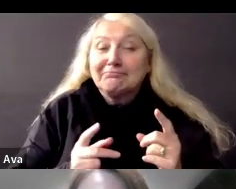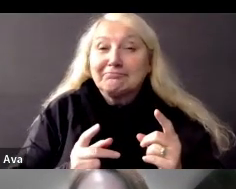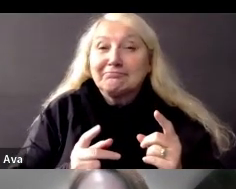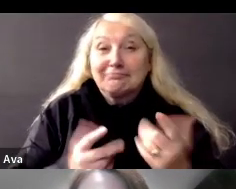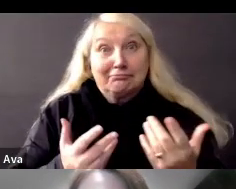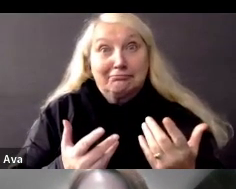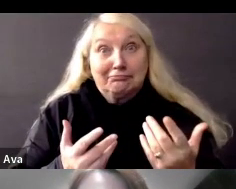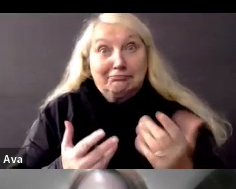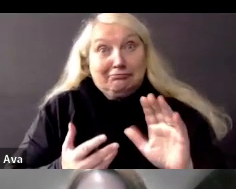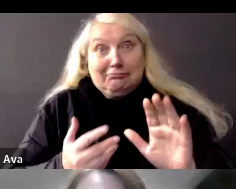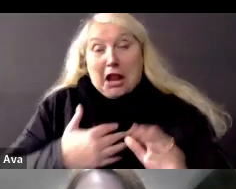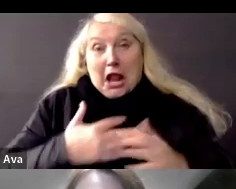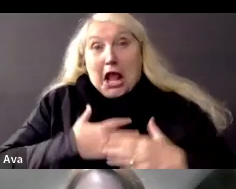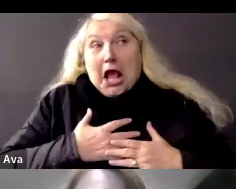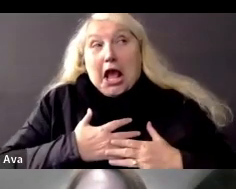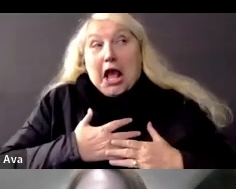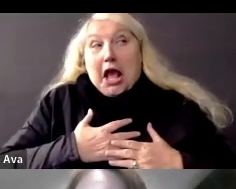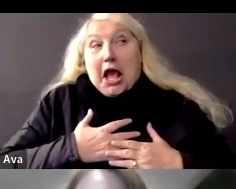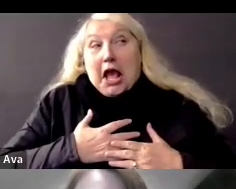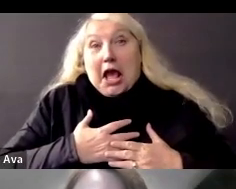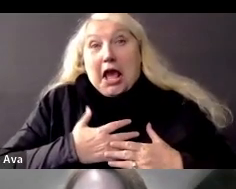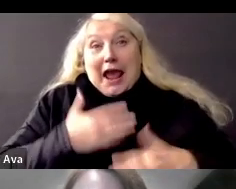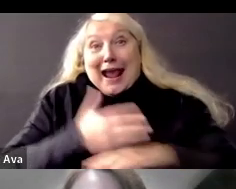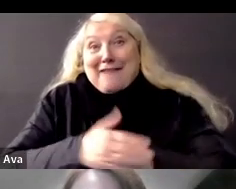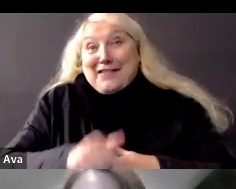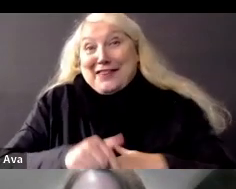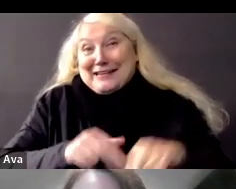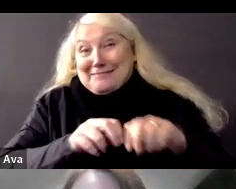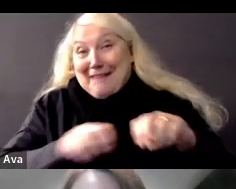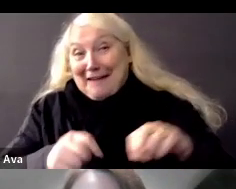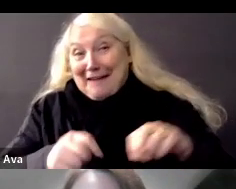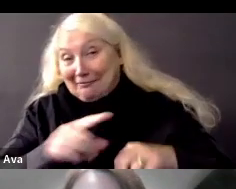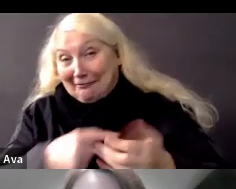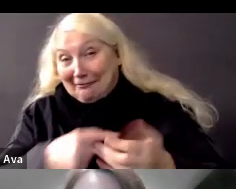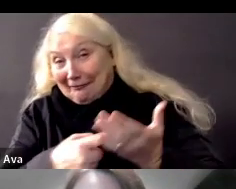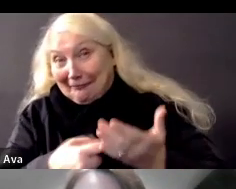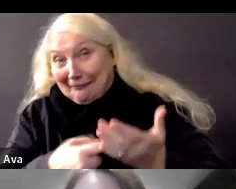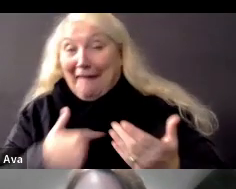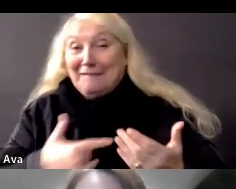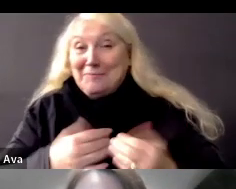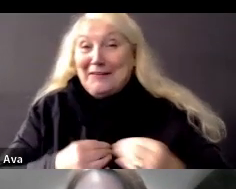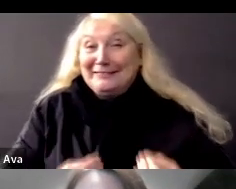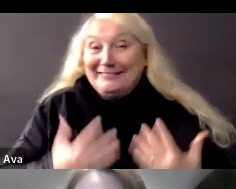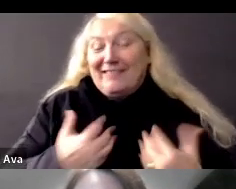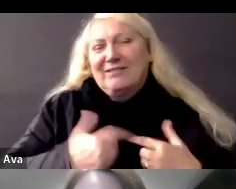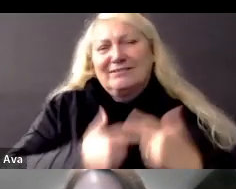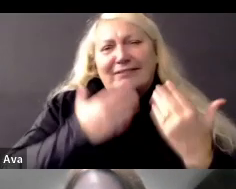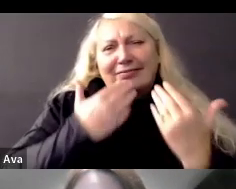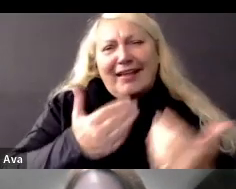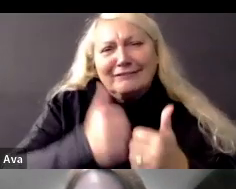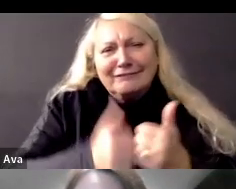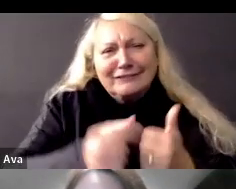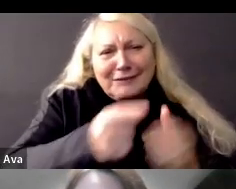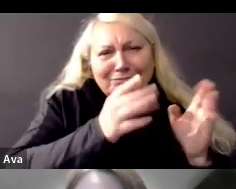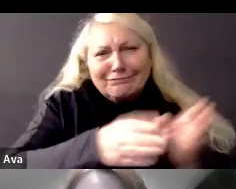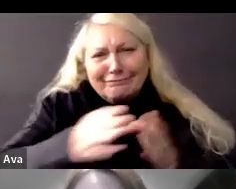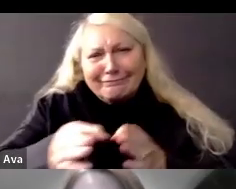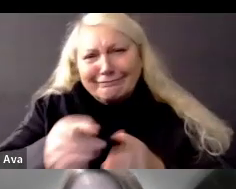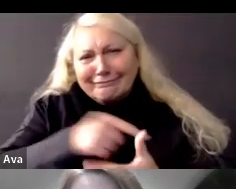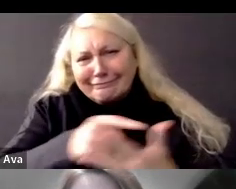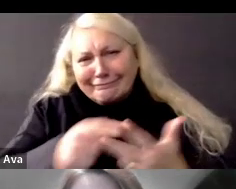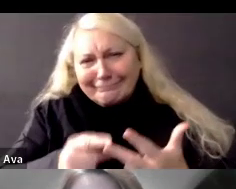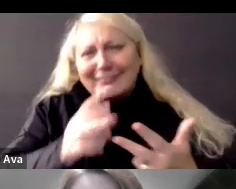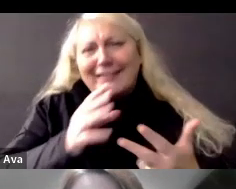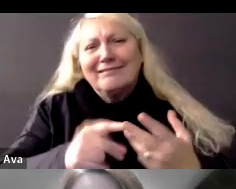know I feel way more energized. I want to thank the panelists and Jessica for the great work you've done in